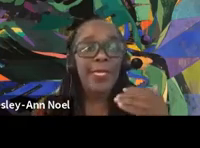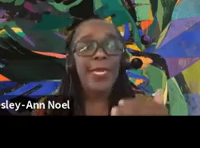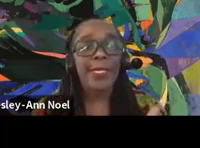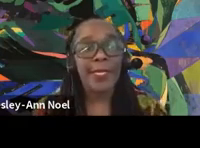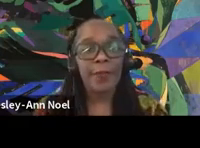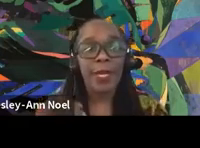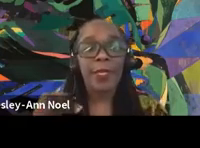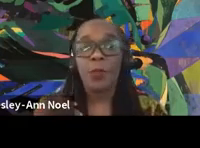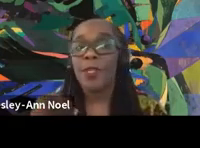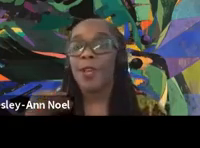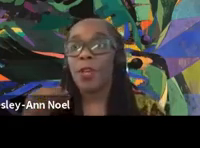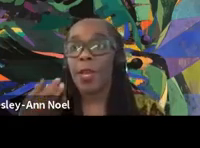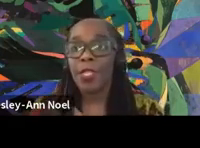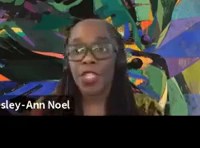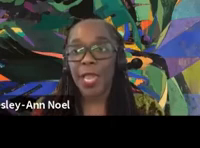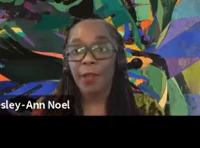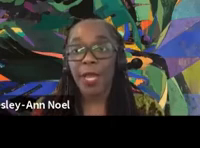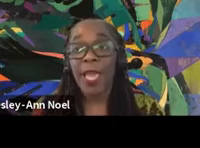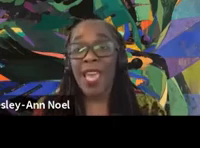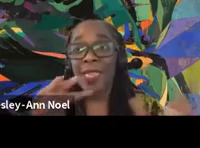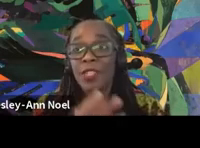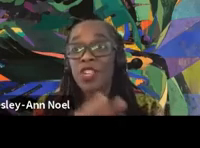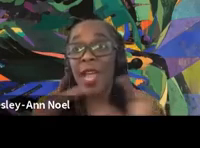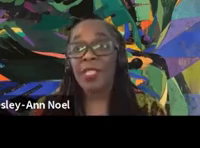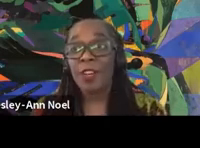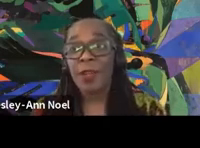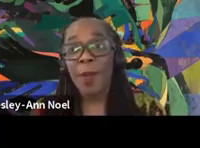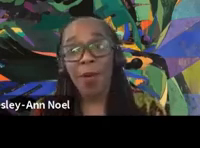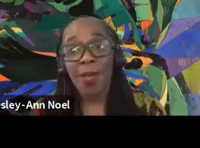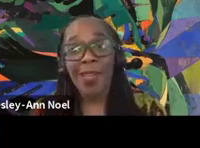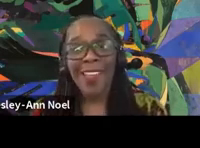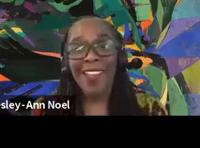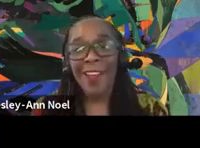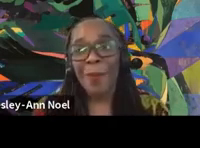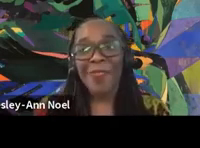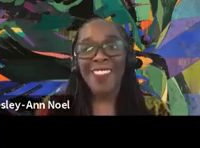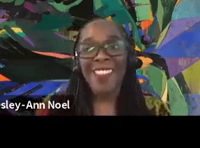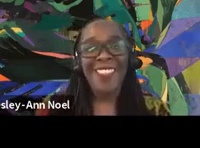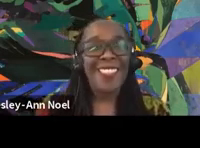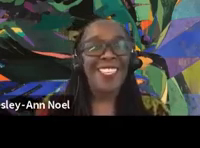about creating, discovering the beauty of our knowledge, sharing, and then transferring power.